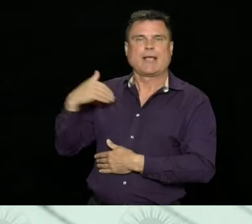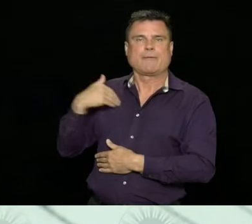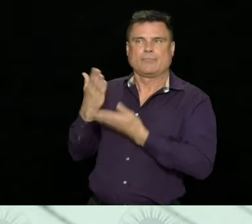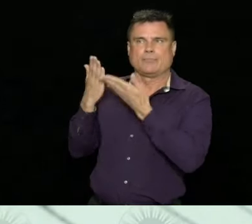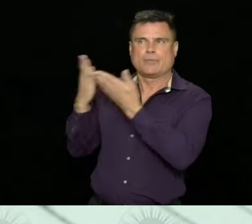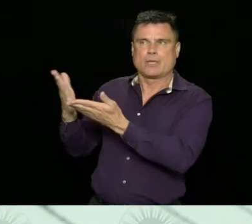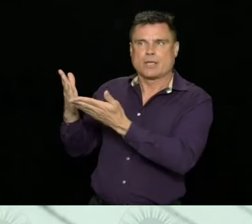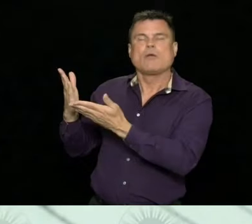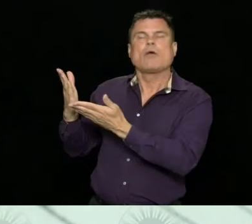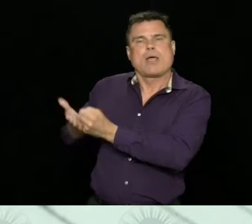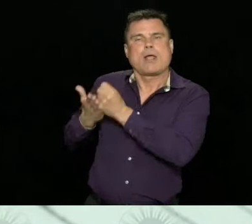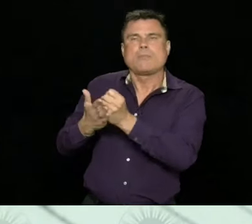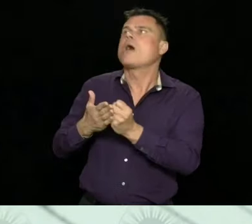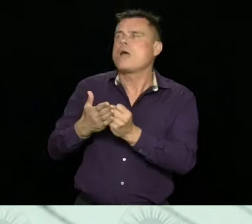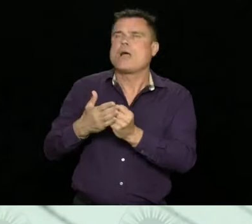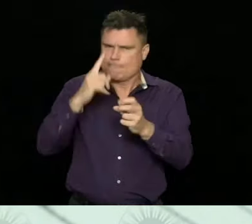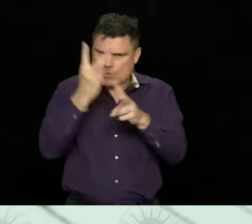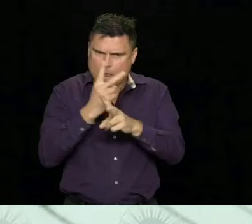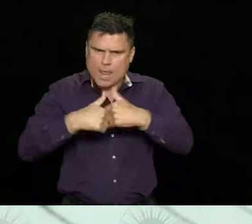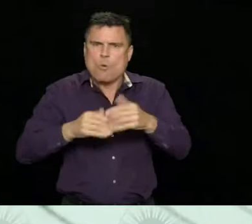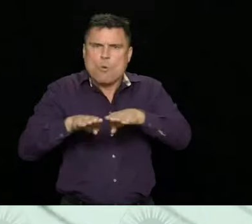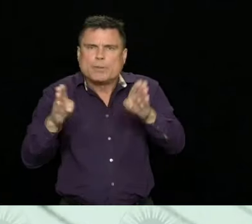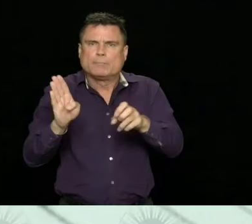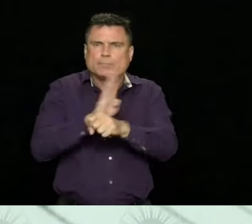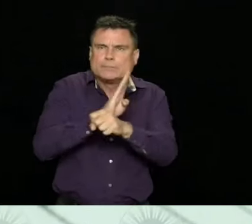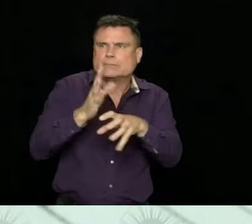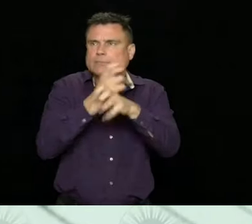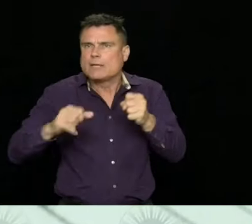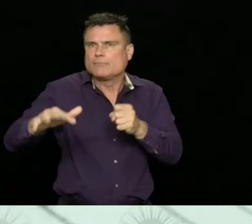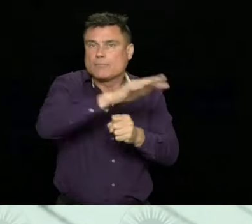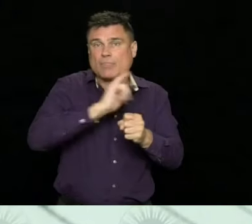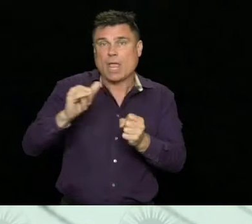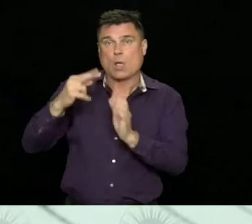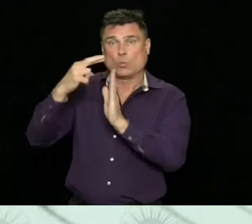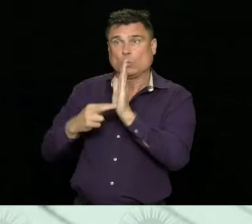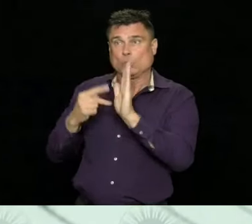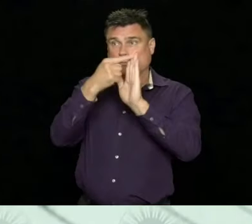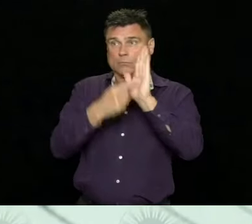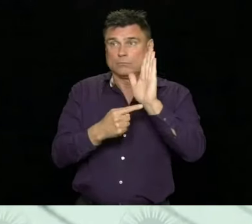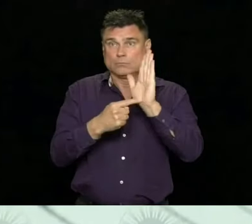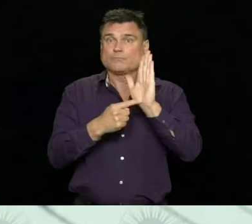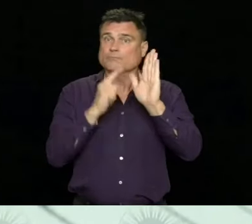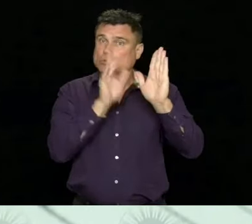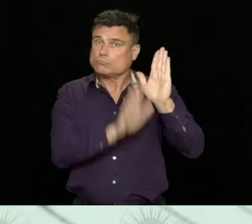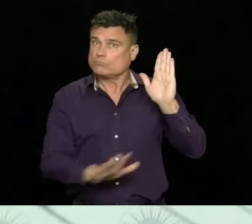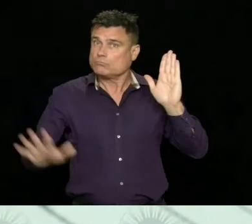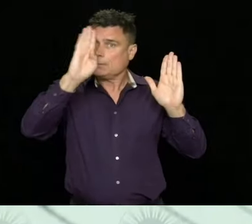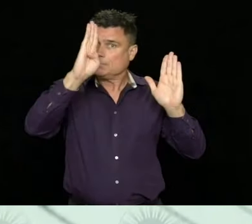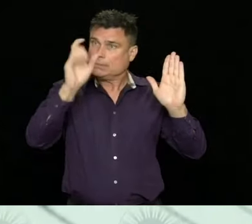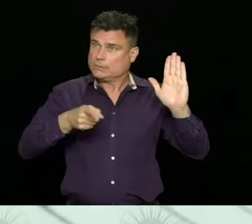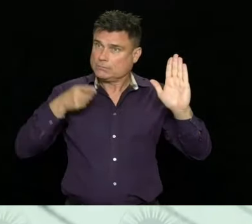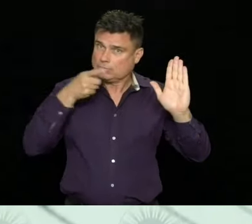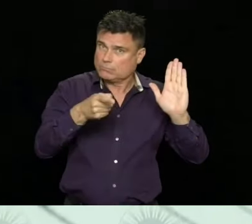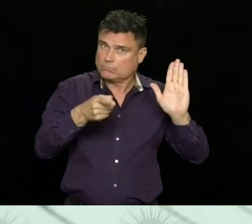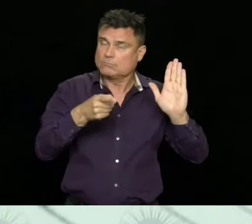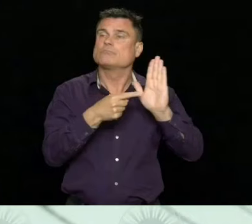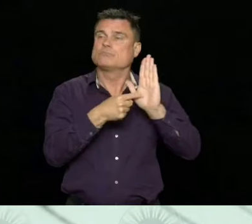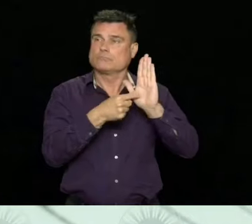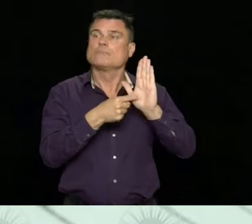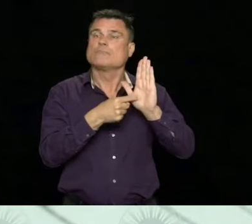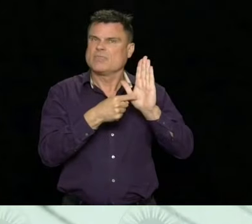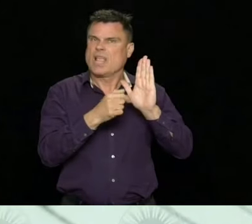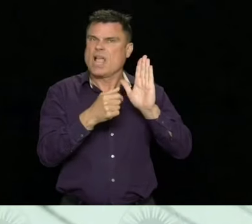businesses all over the province have been waiting for. We knew they would be popular. They